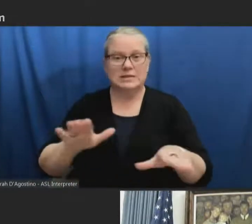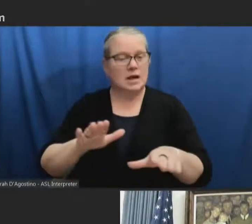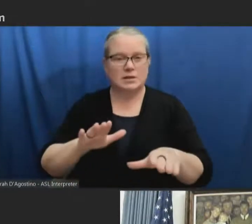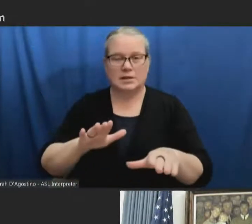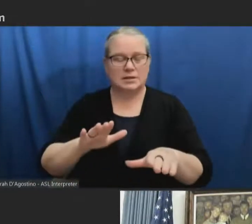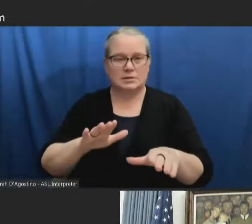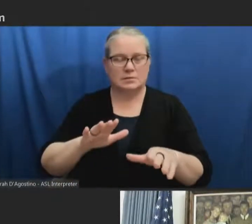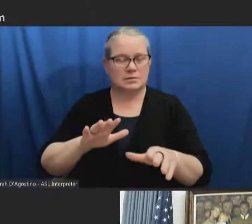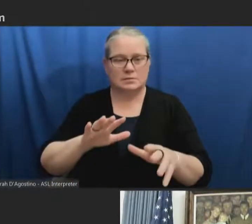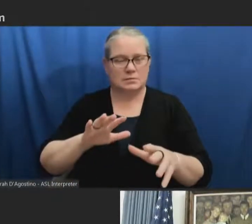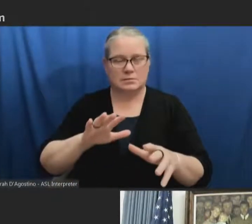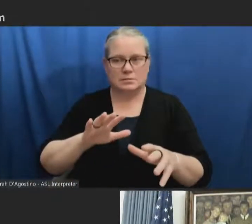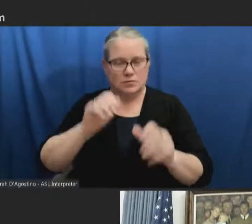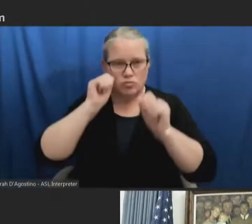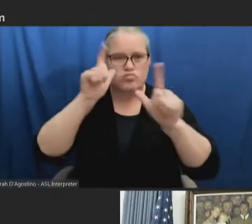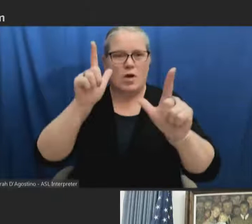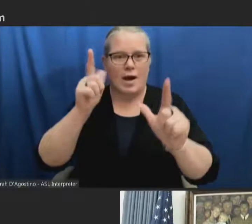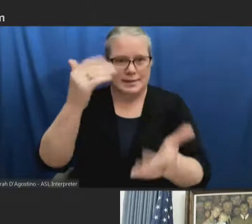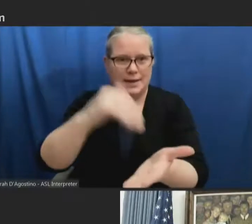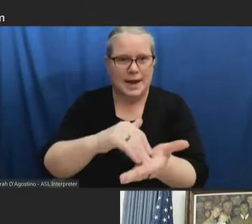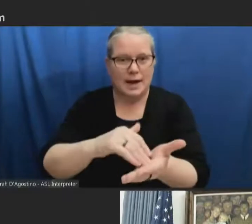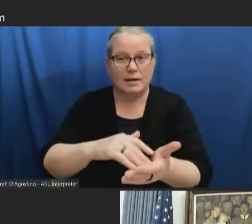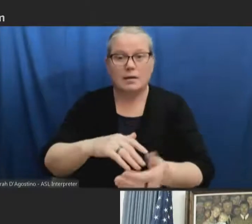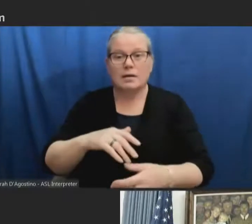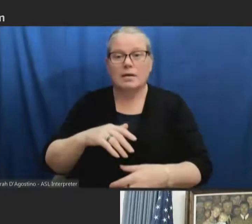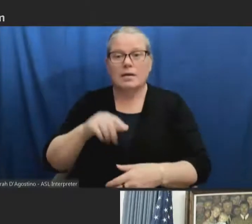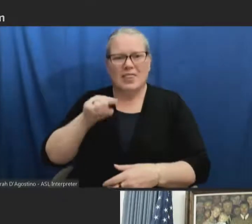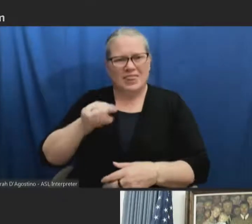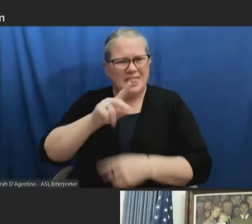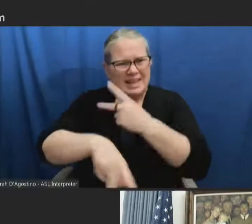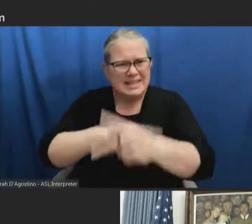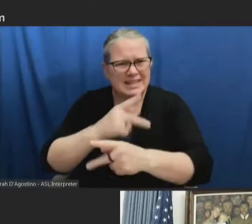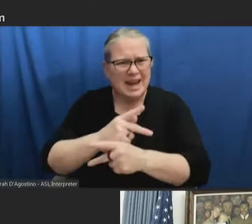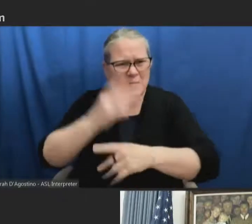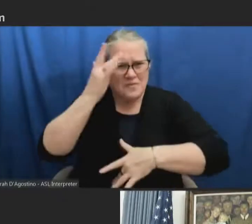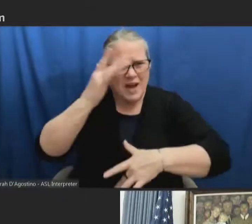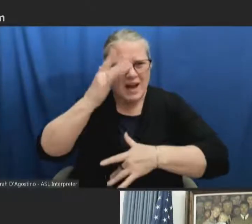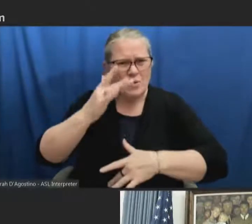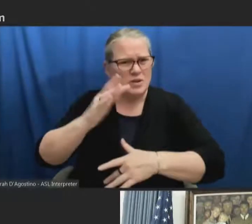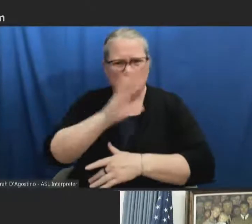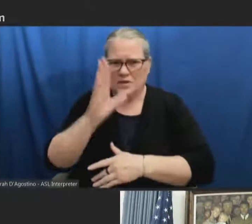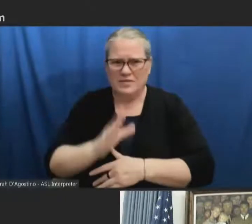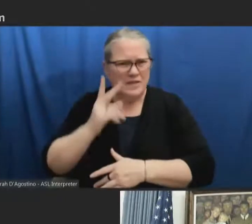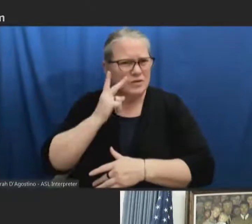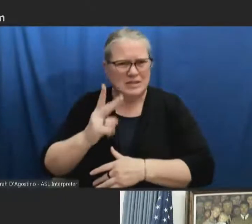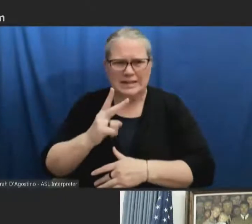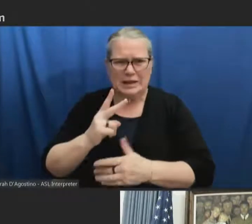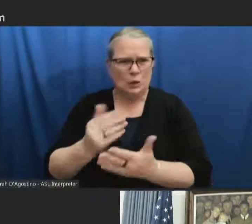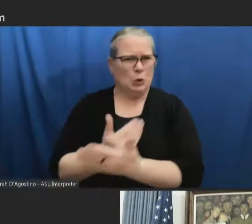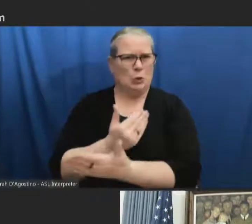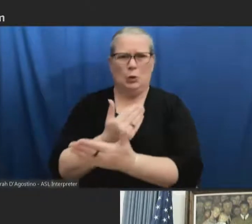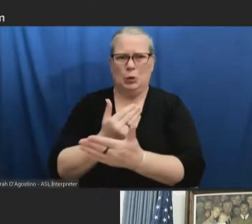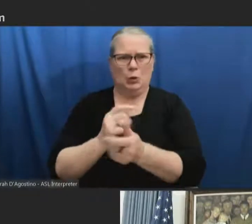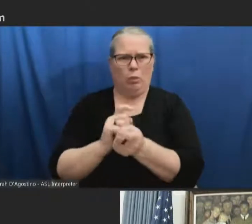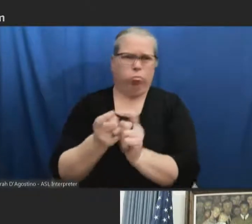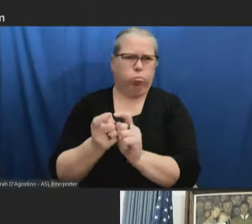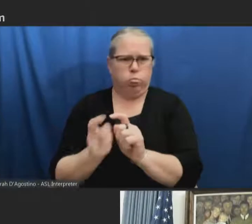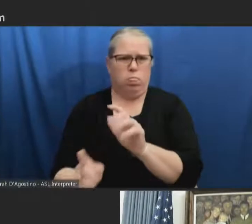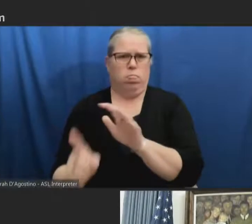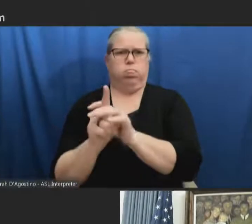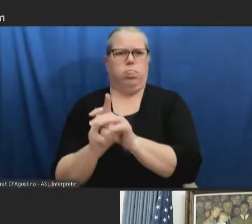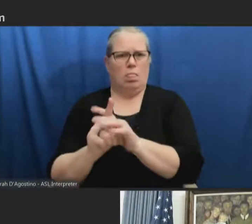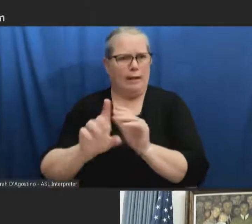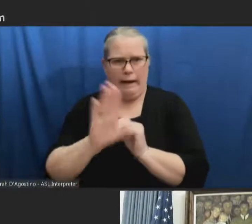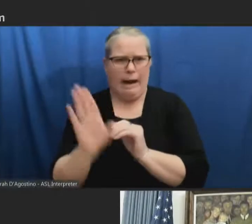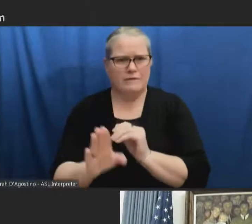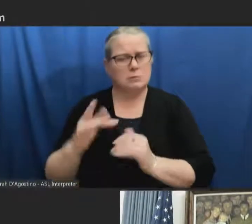energetic shift, where it sort of dramatically changes its features, incorporates new features. The coronavirus is typically, historically, have always